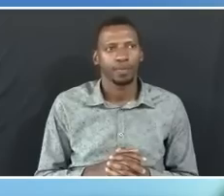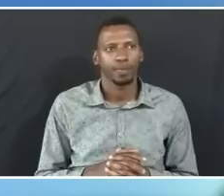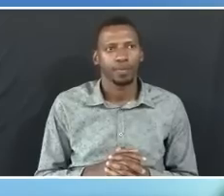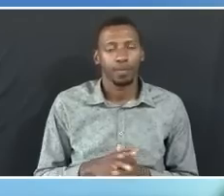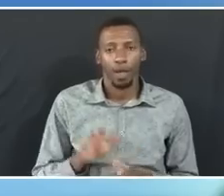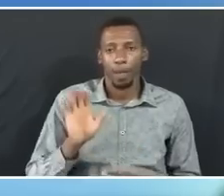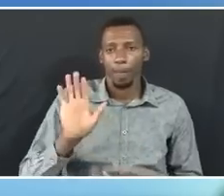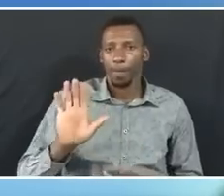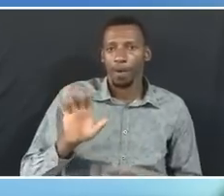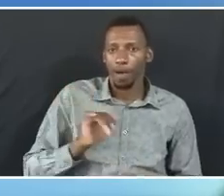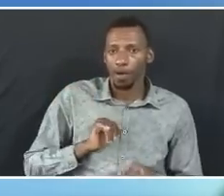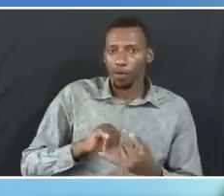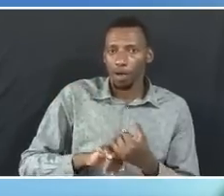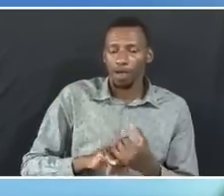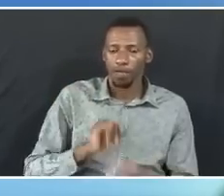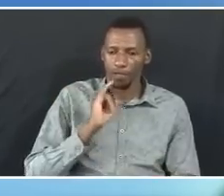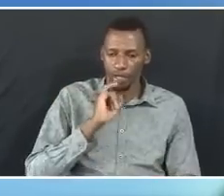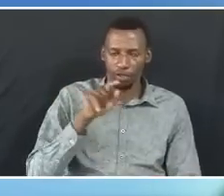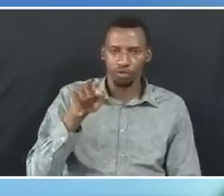Your wife is you.